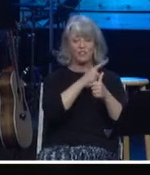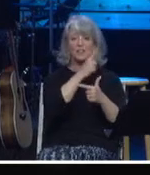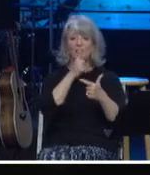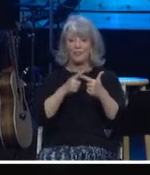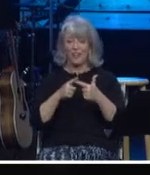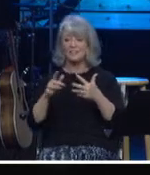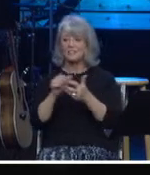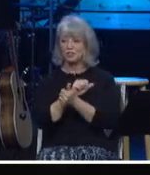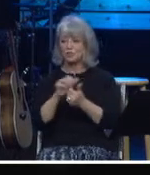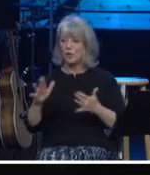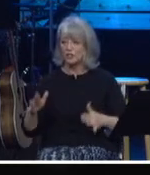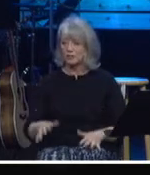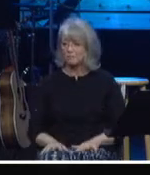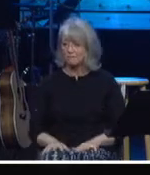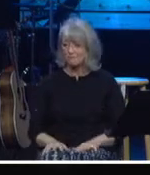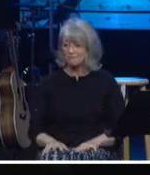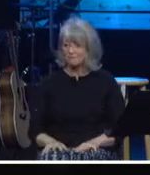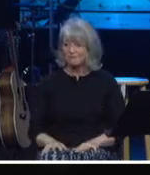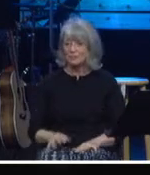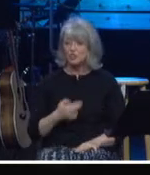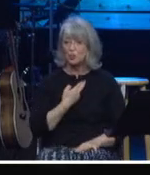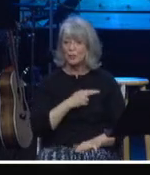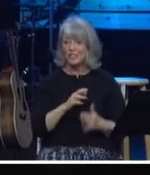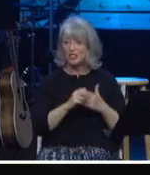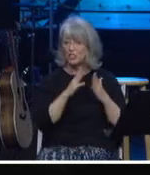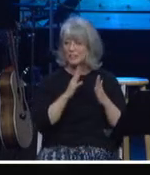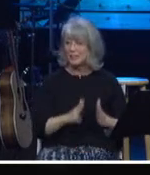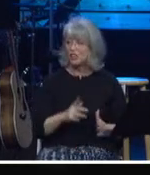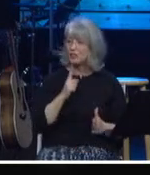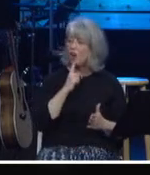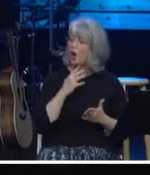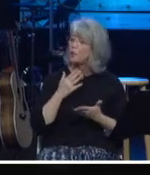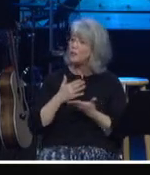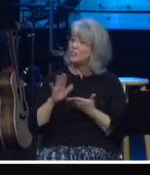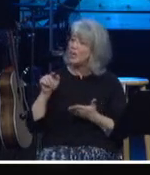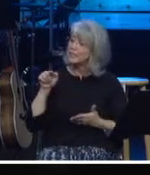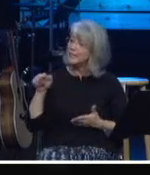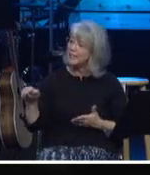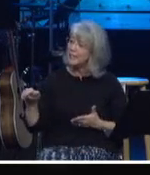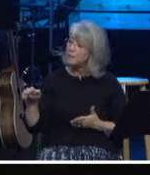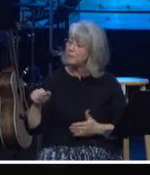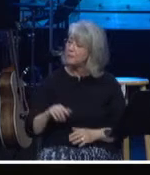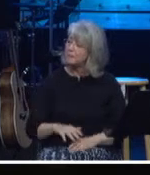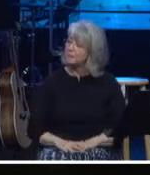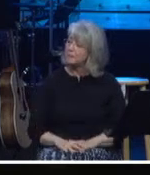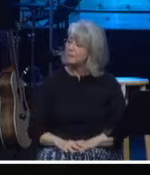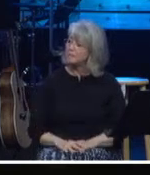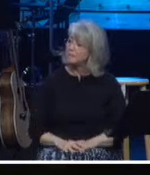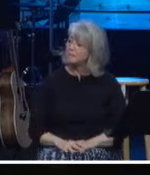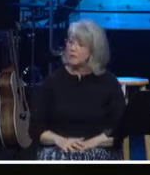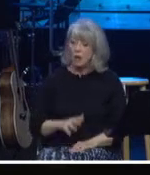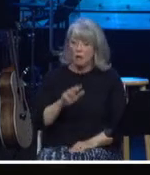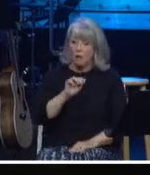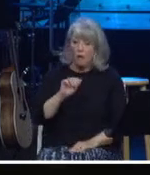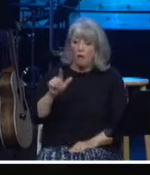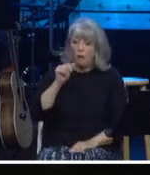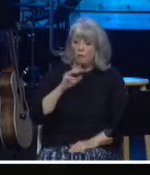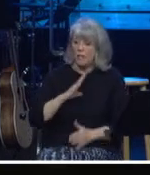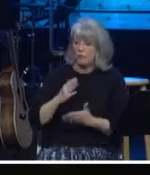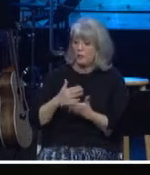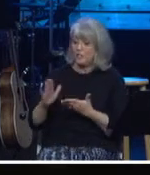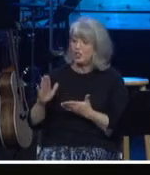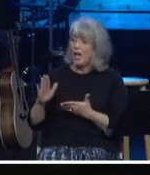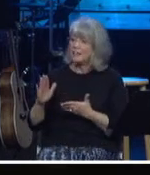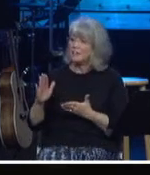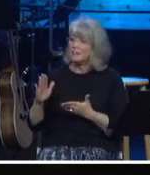So the first reason Jesus says these religious leaders are rejecting him, why all men reject the gospel when